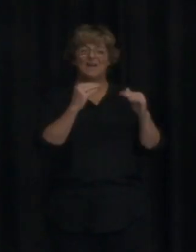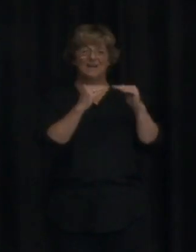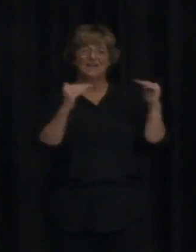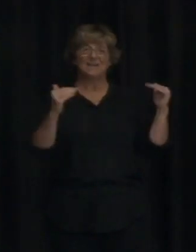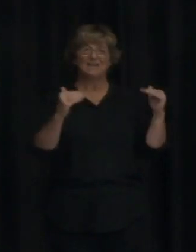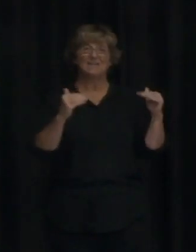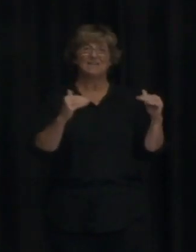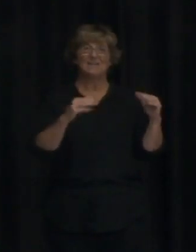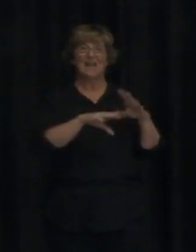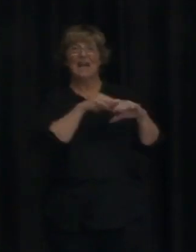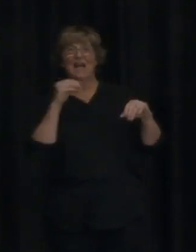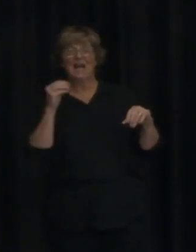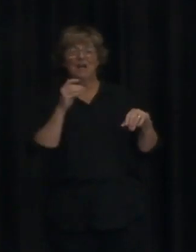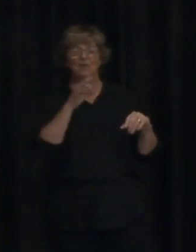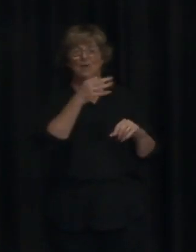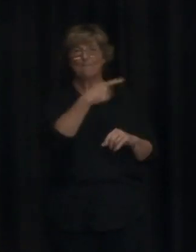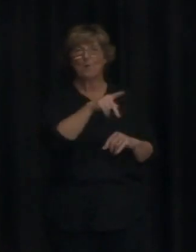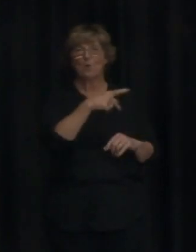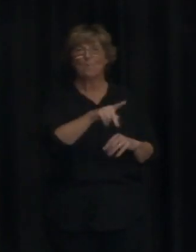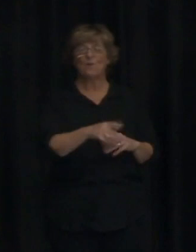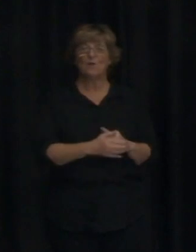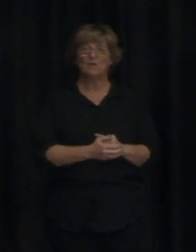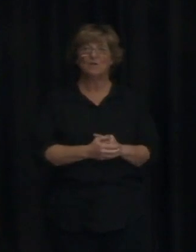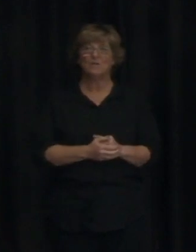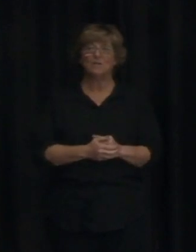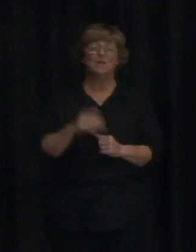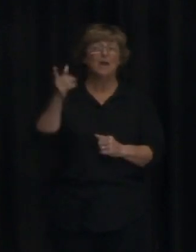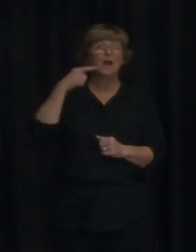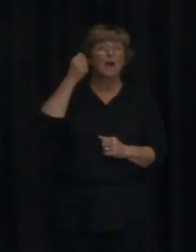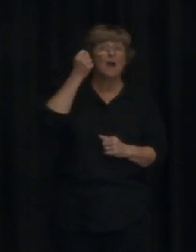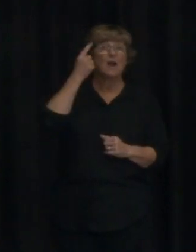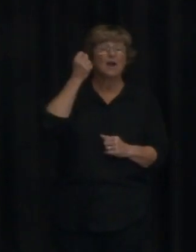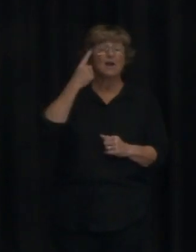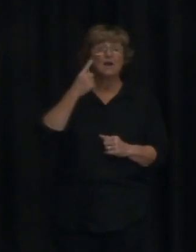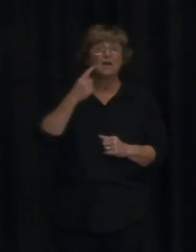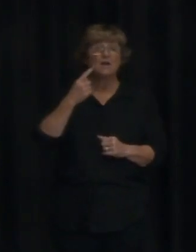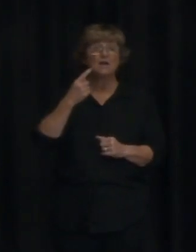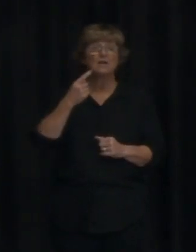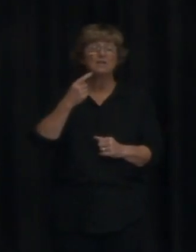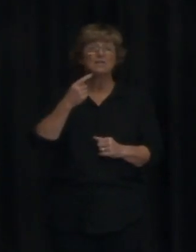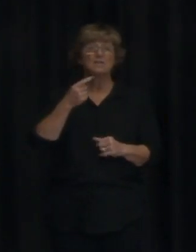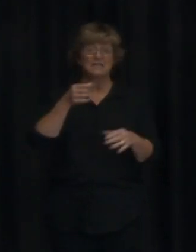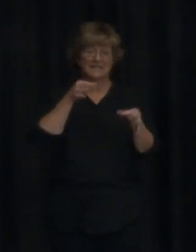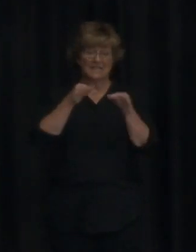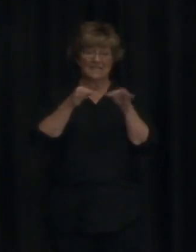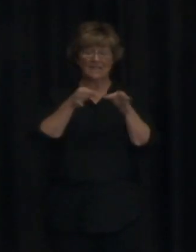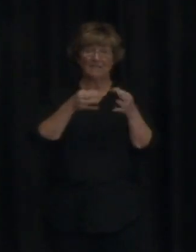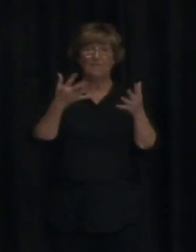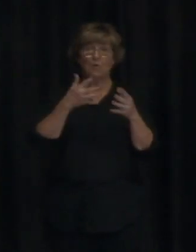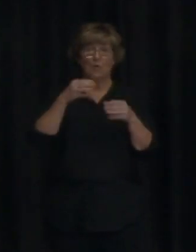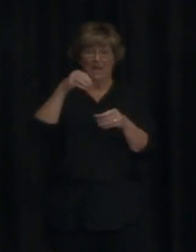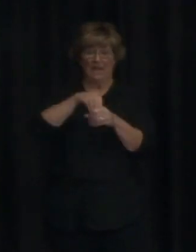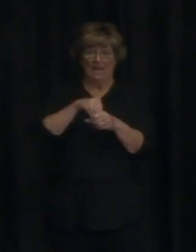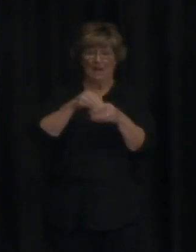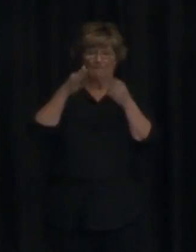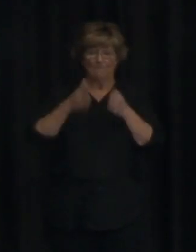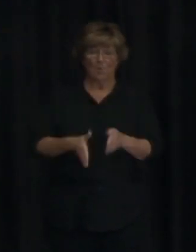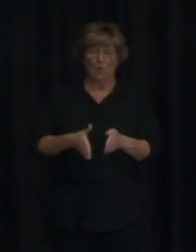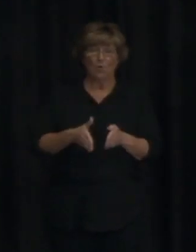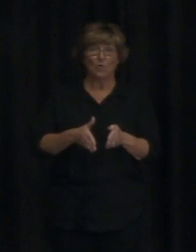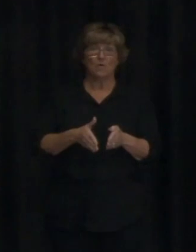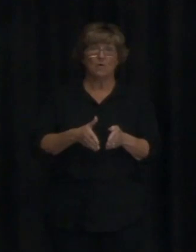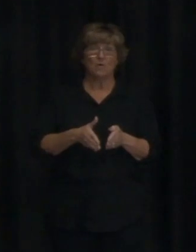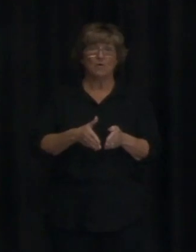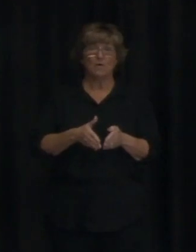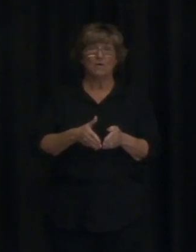out of the most restrictive purple tier. And I understand the plan itself, while it does define what in-person instruction is, it doesn't